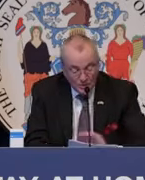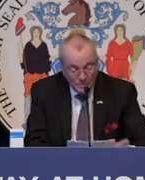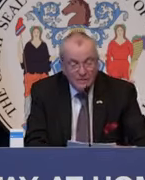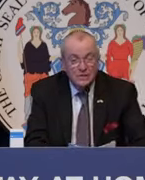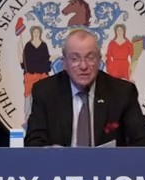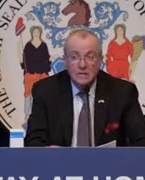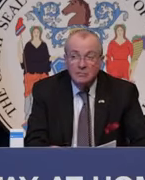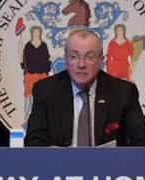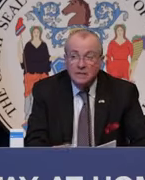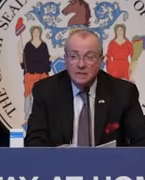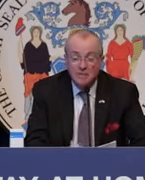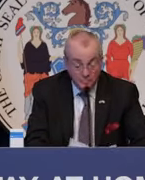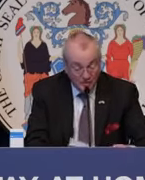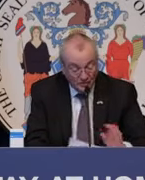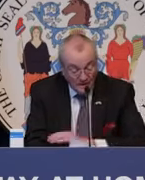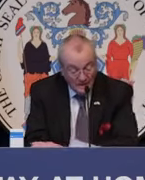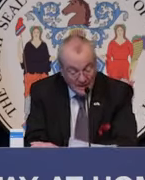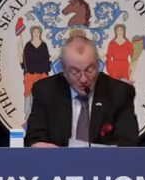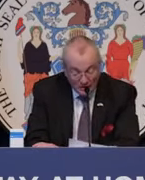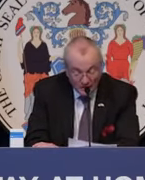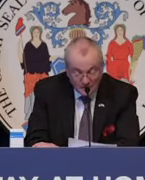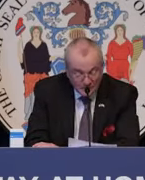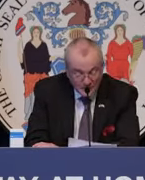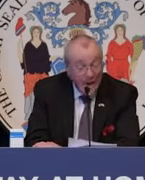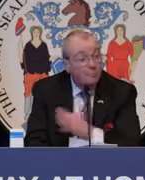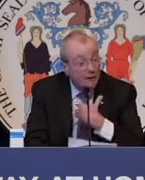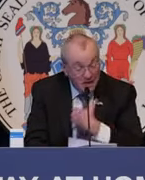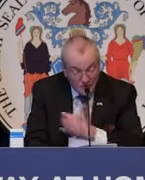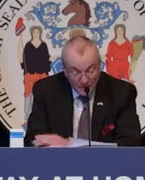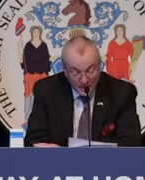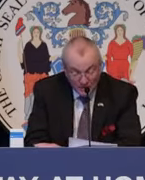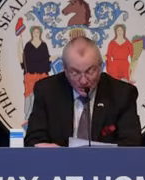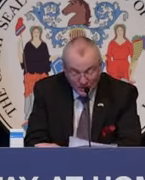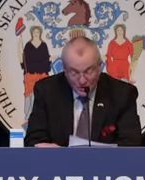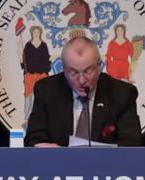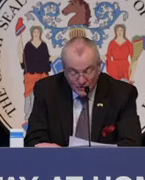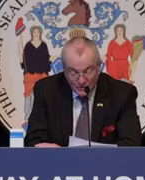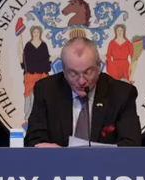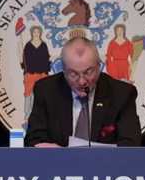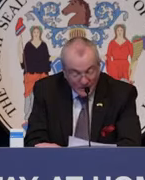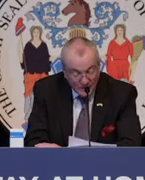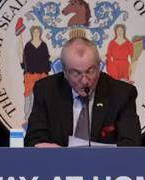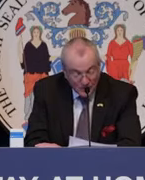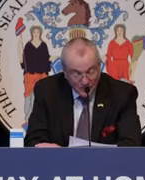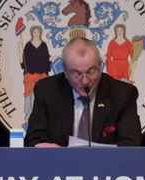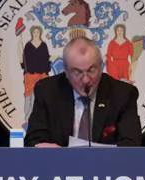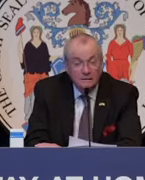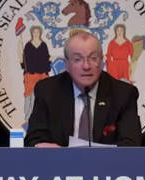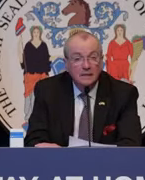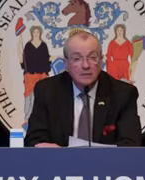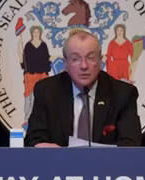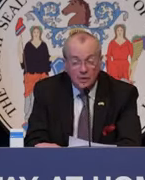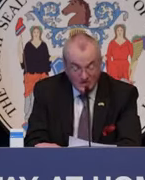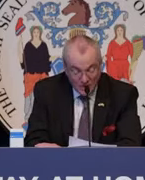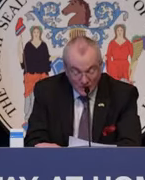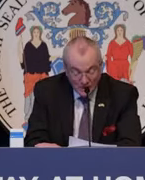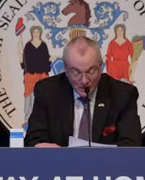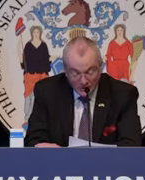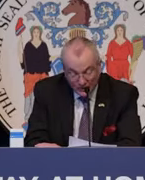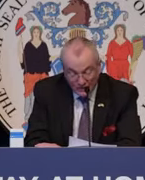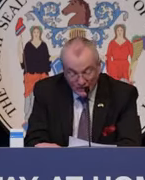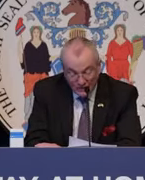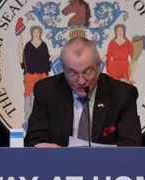and we each made this plea explicitly on that call. I'm proud to have been among the first governors to sound the alarm for the need for direct